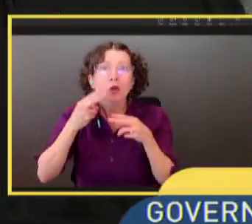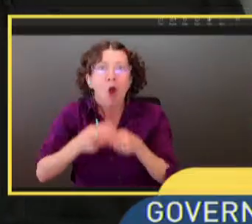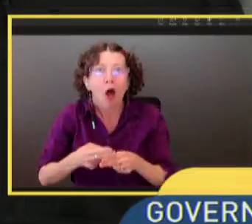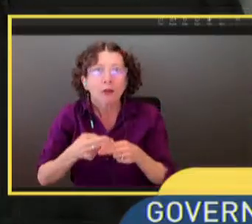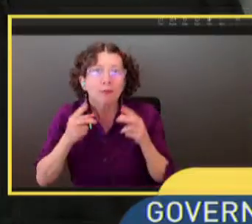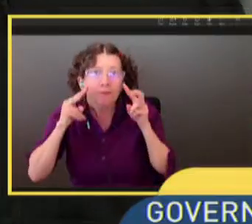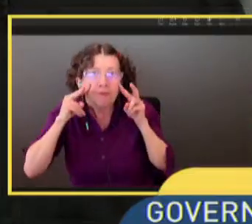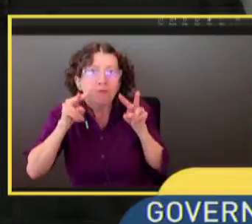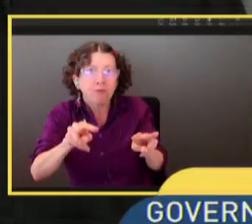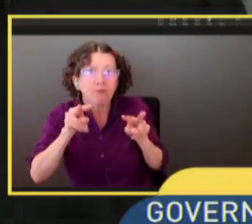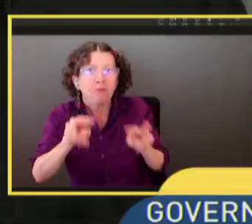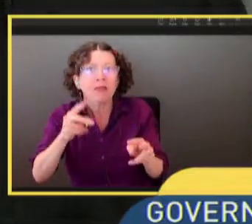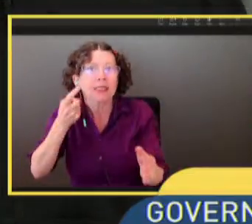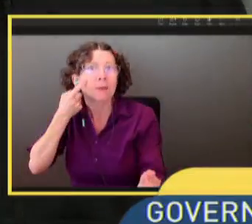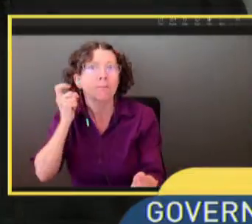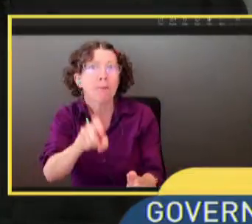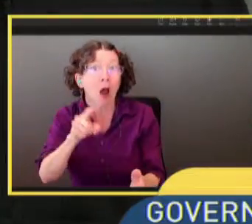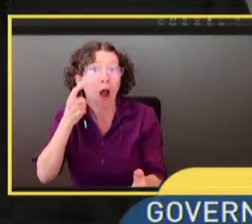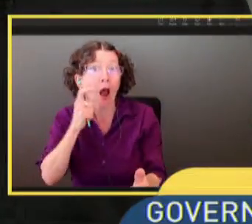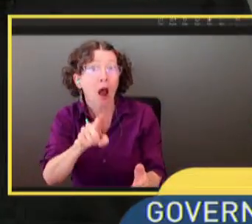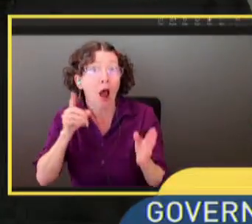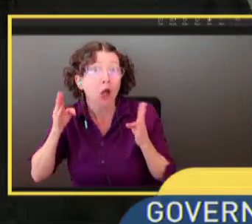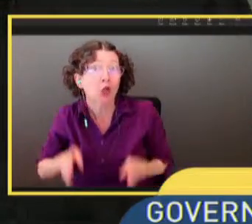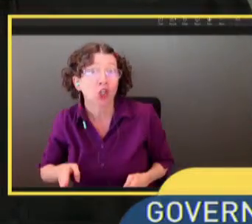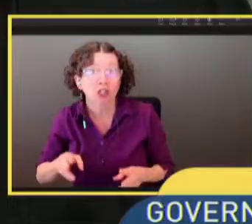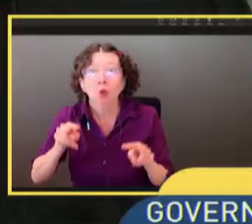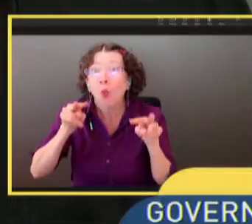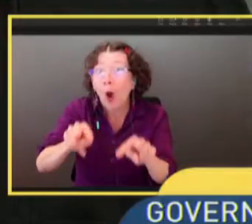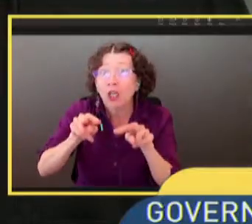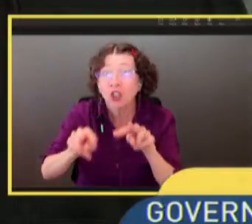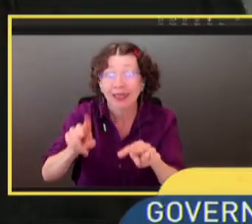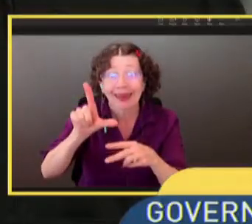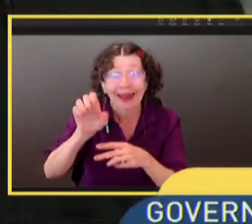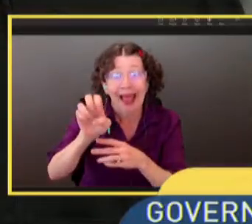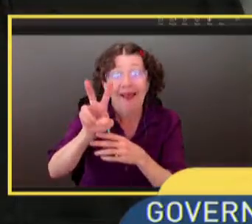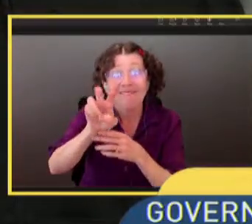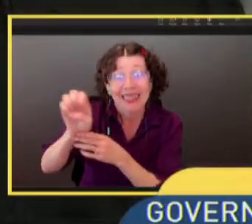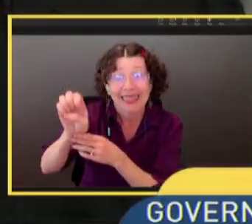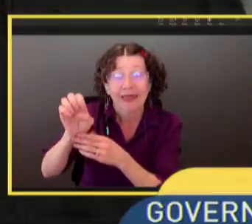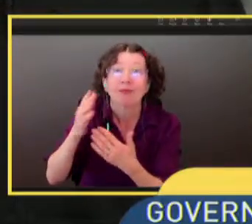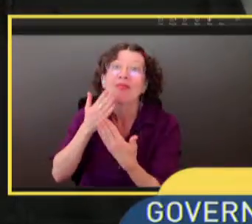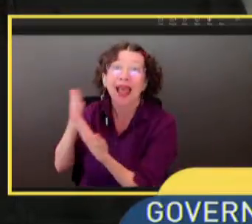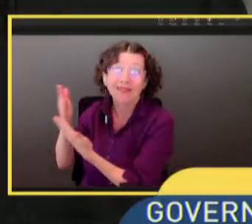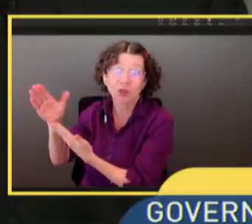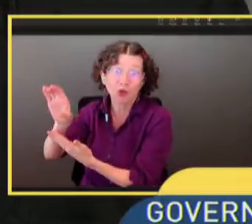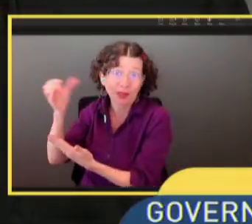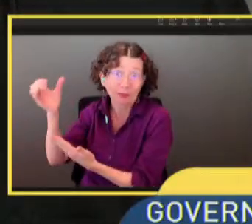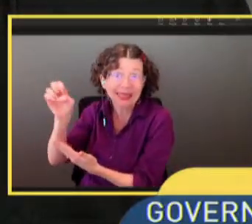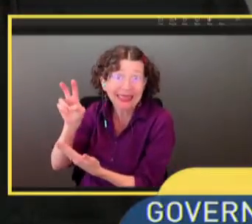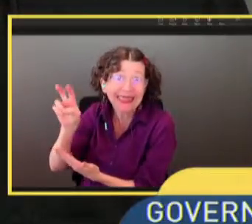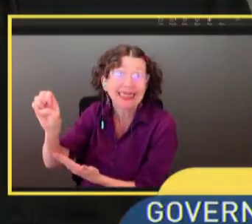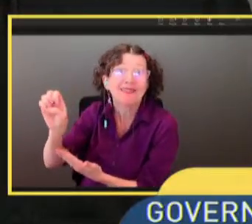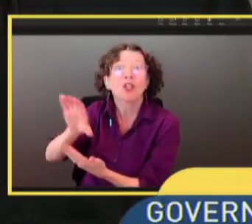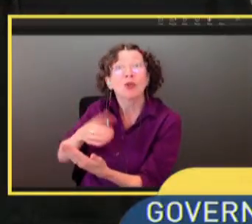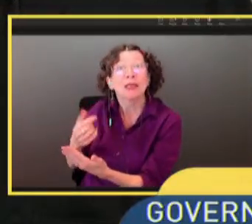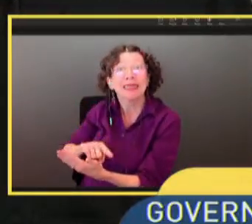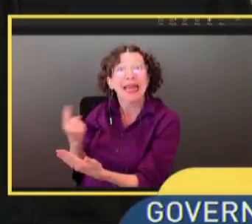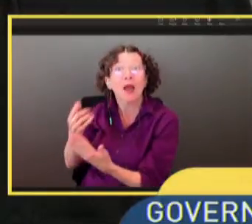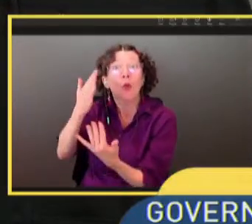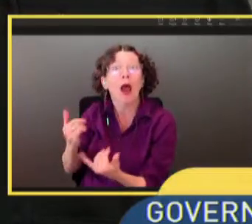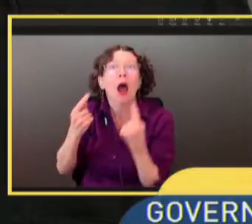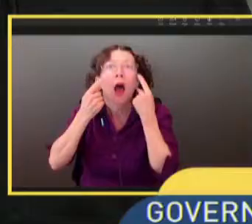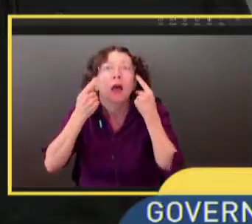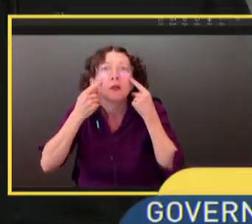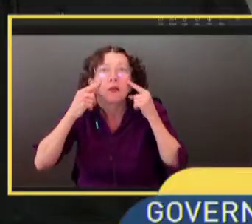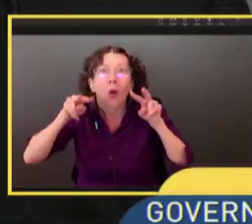We intend to have spotters on the levee system 24 hours a day, 7 days a week. That means Christmas Eve, that means Christmas Day. We